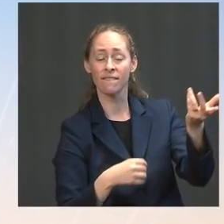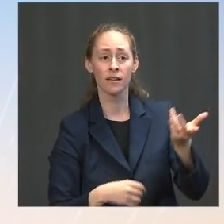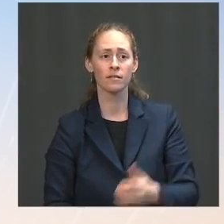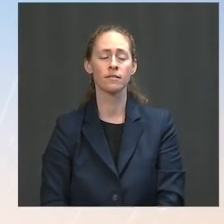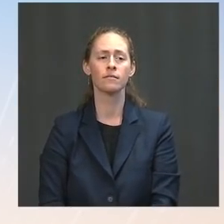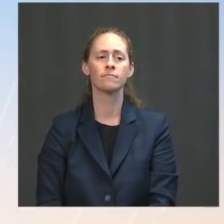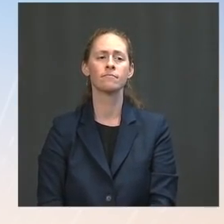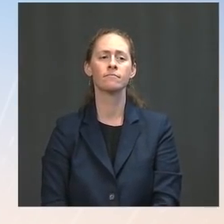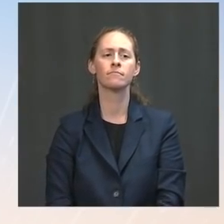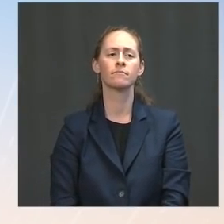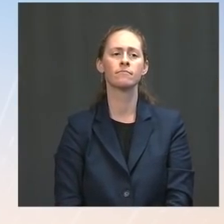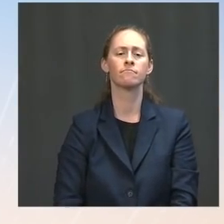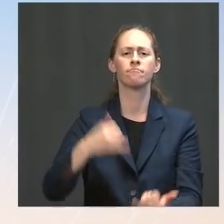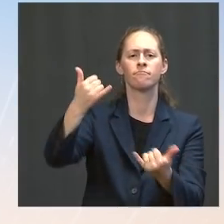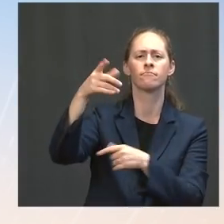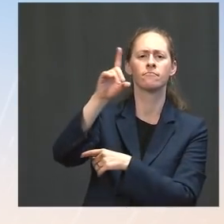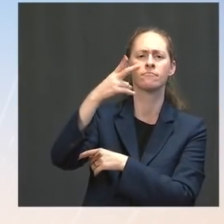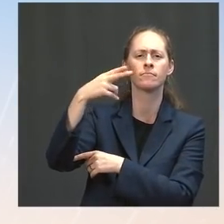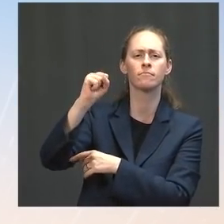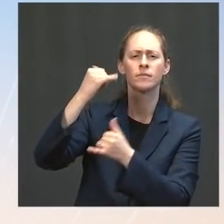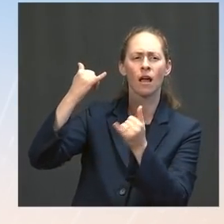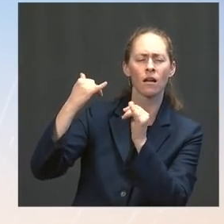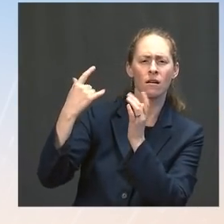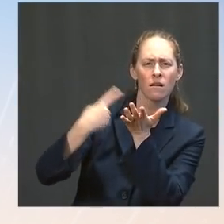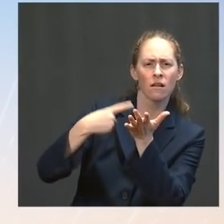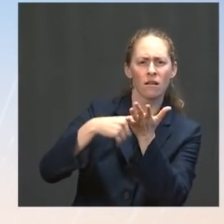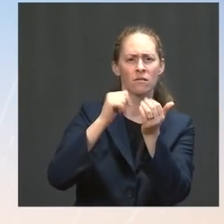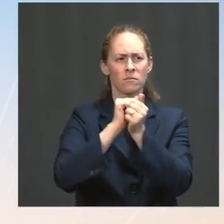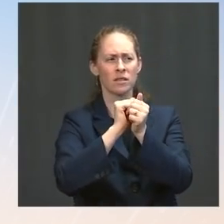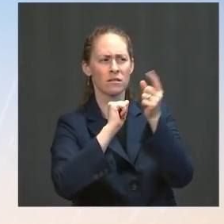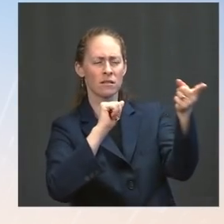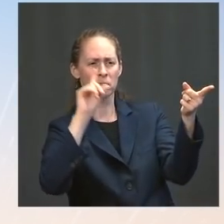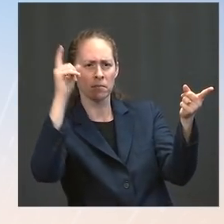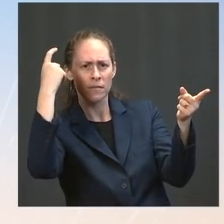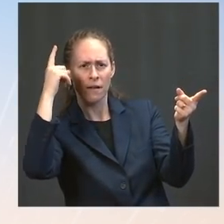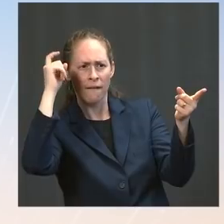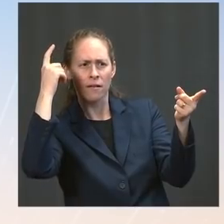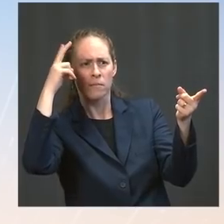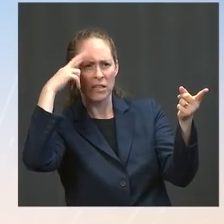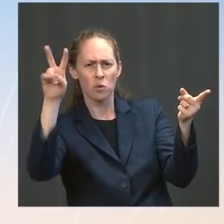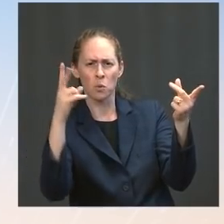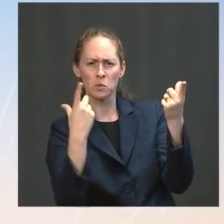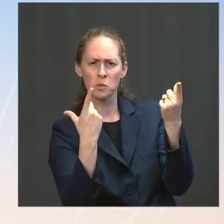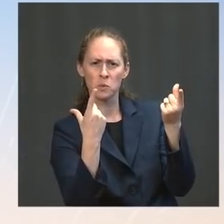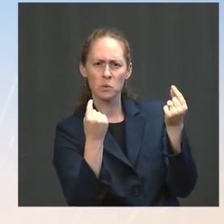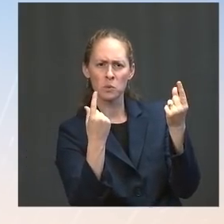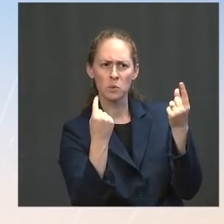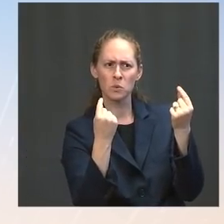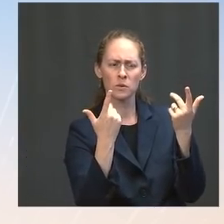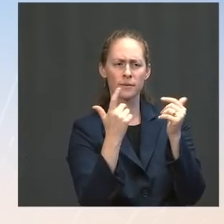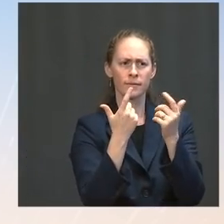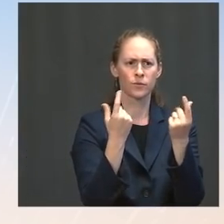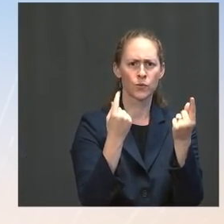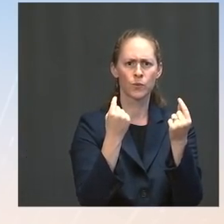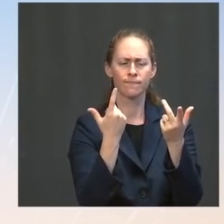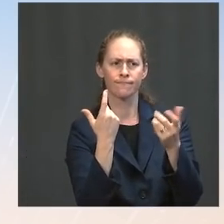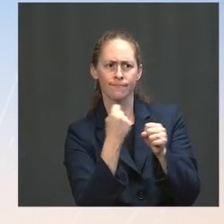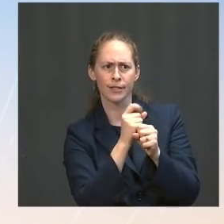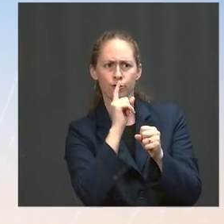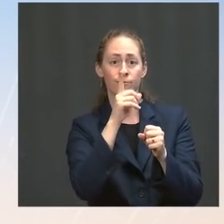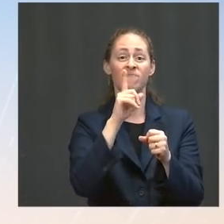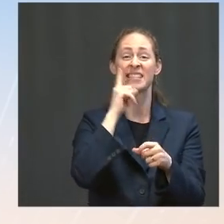of countries around the world to ensure there are safe places for individuals who are fleeing